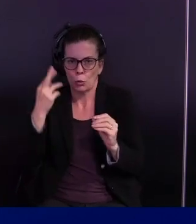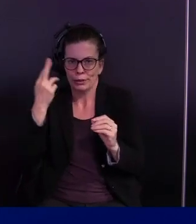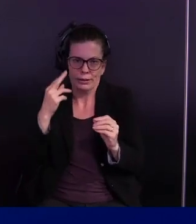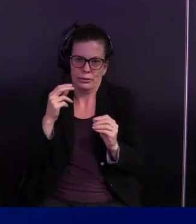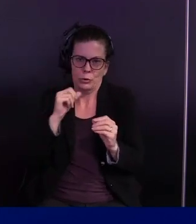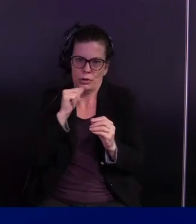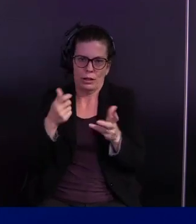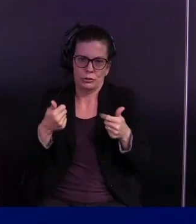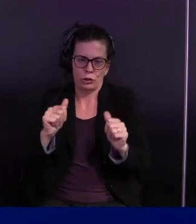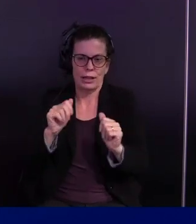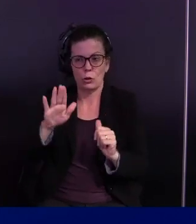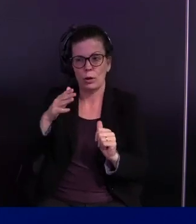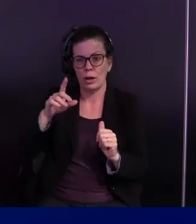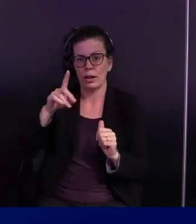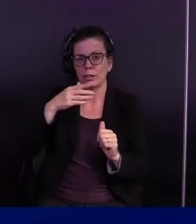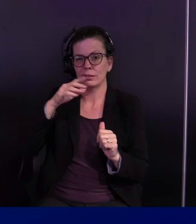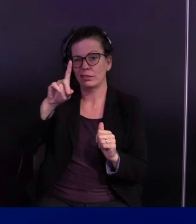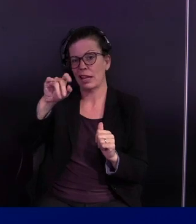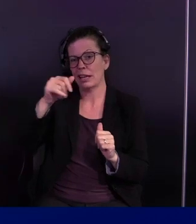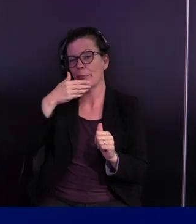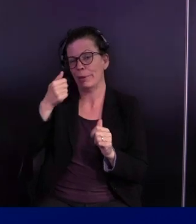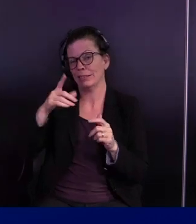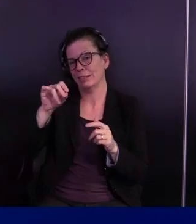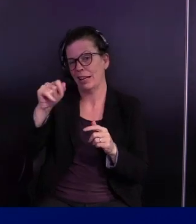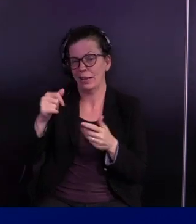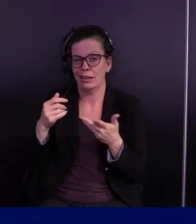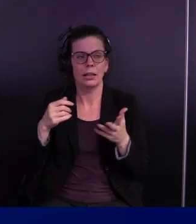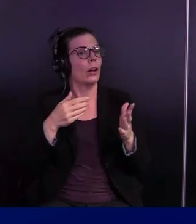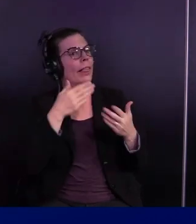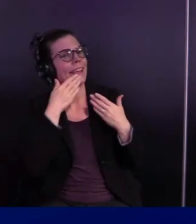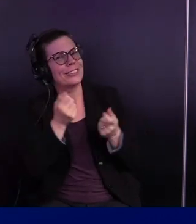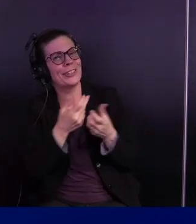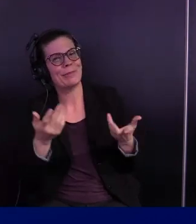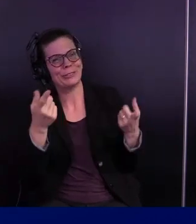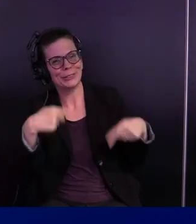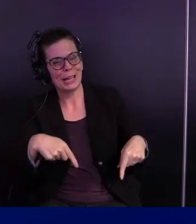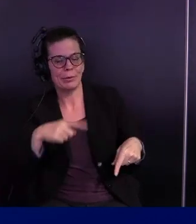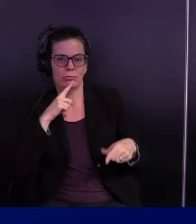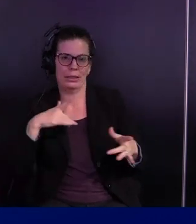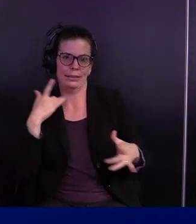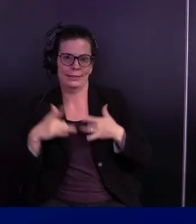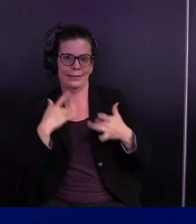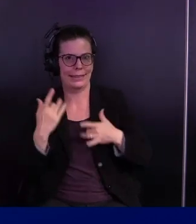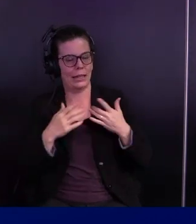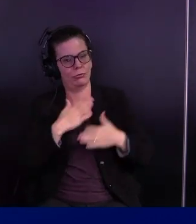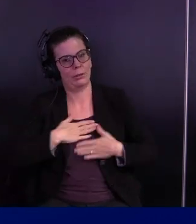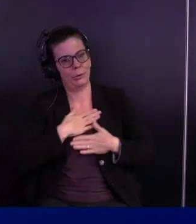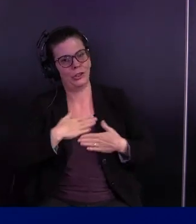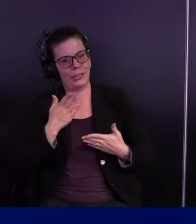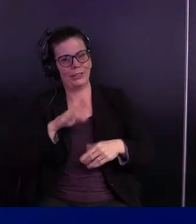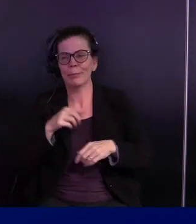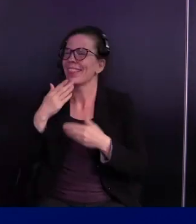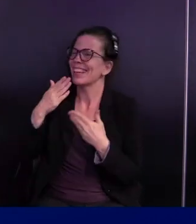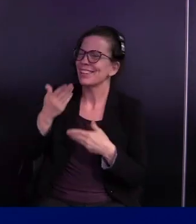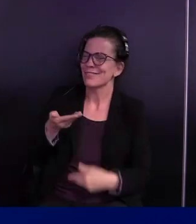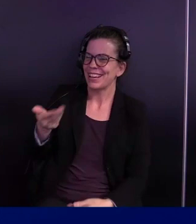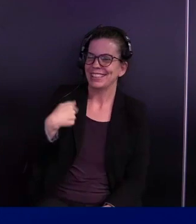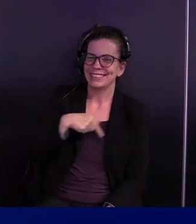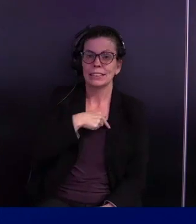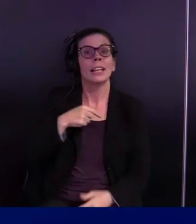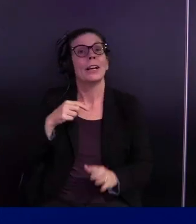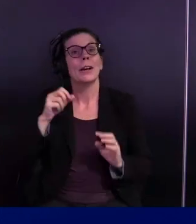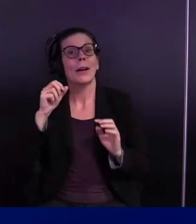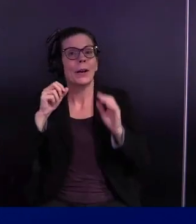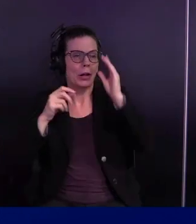is the best data. Yeah, great. Well, guys, thank you very much for being here. This is really exciting. I appreciate it. Thanks for having us. Yep. All right,